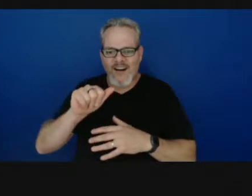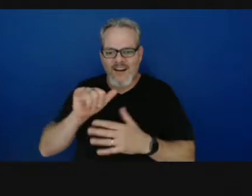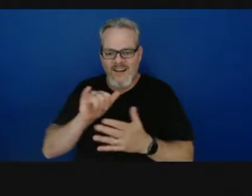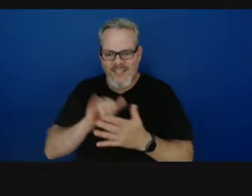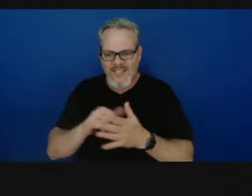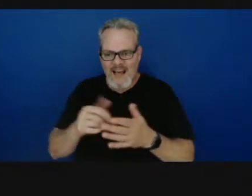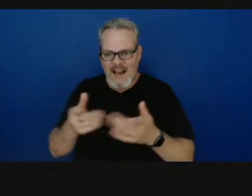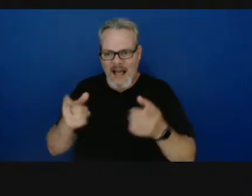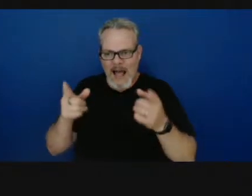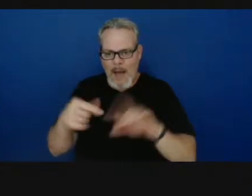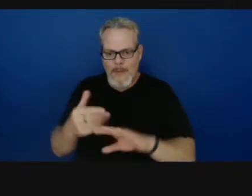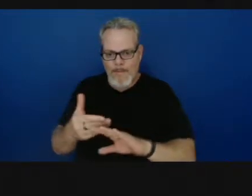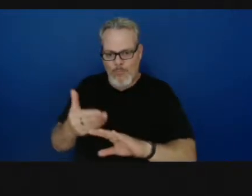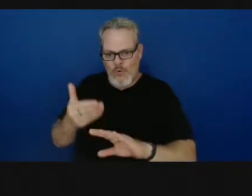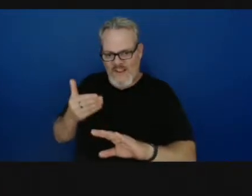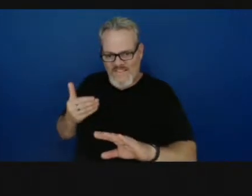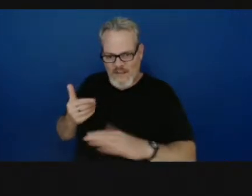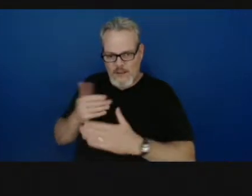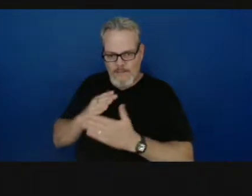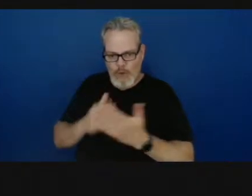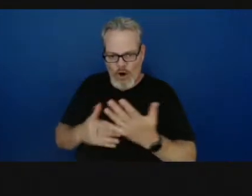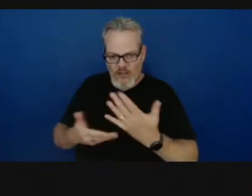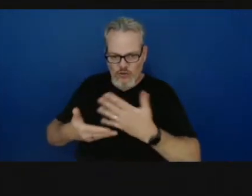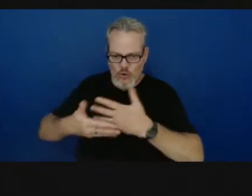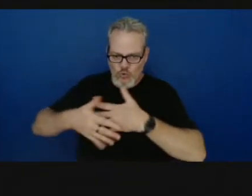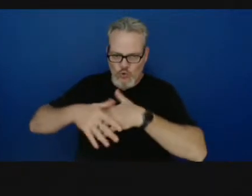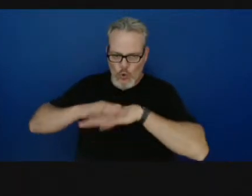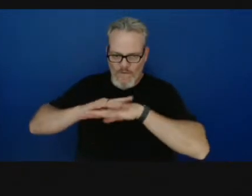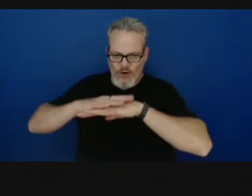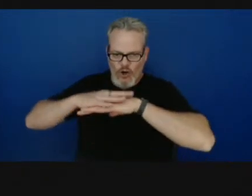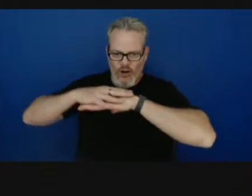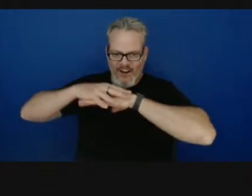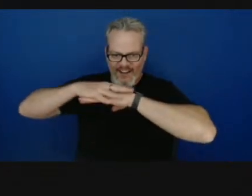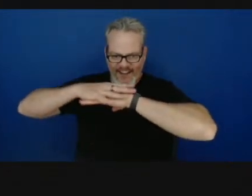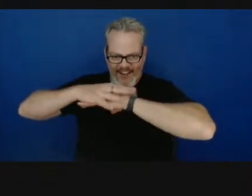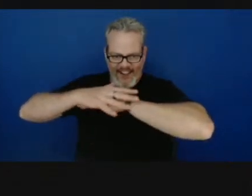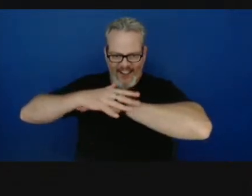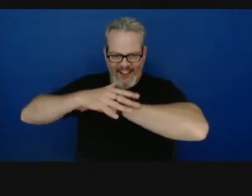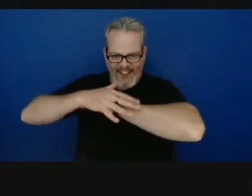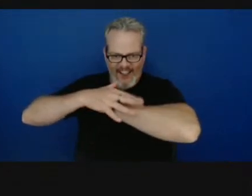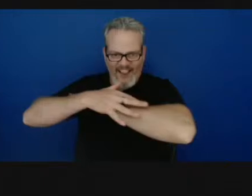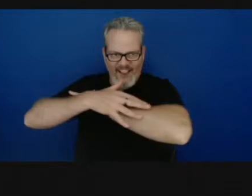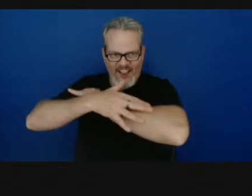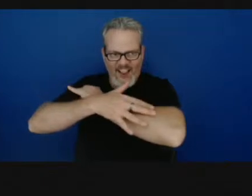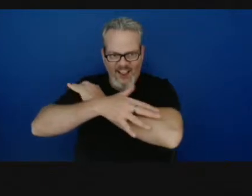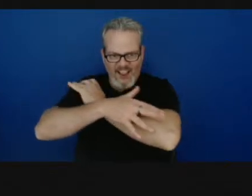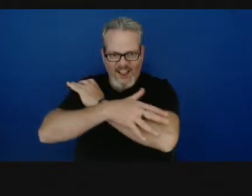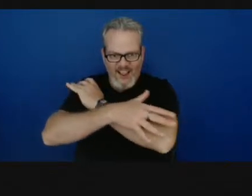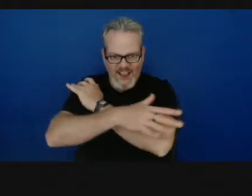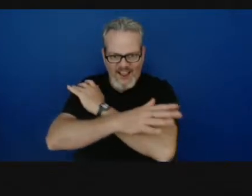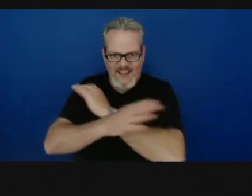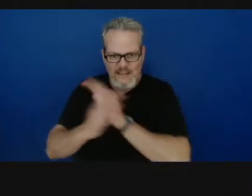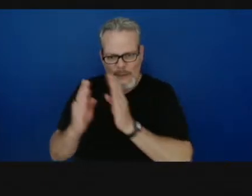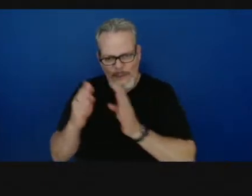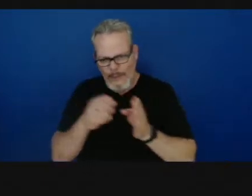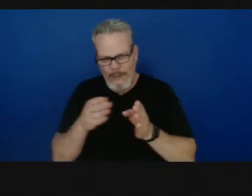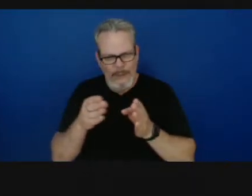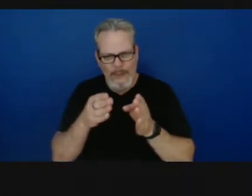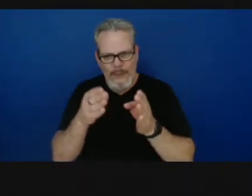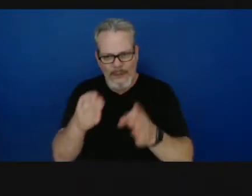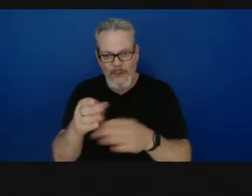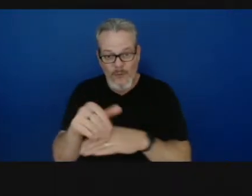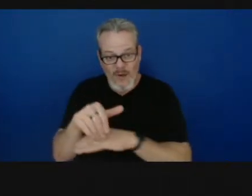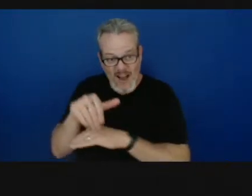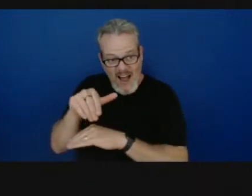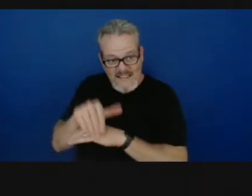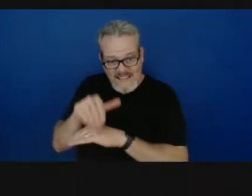eruption, now the lava flows over it and drops down a couple feet before rejoining the channel and continuing down. At night, again,